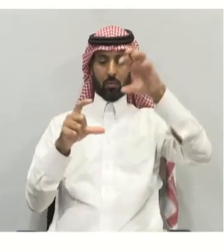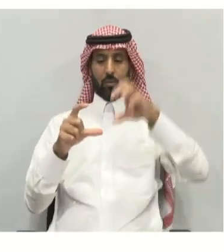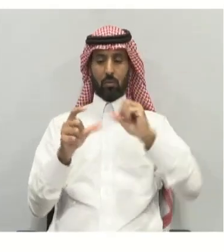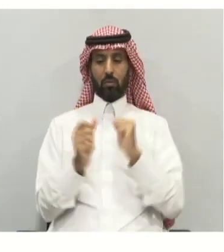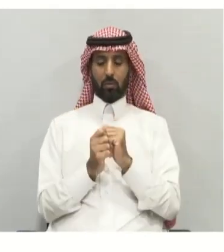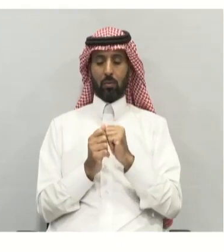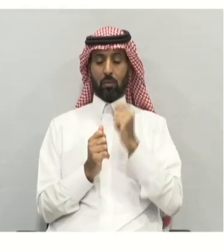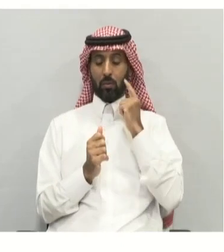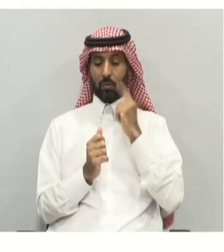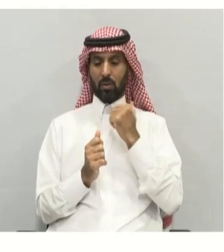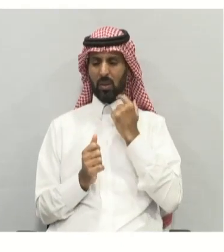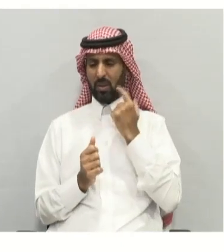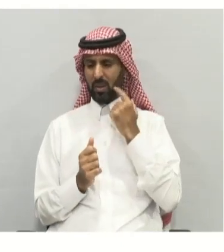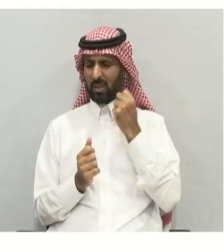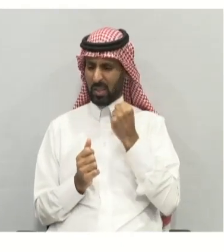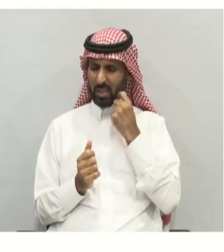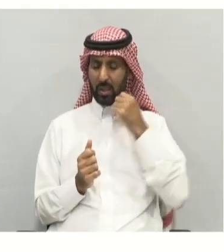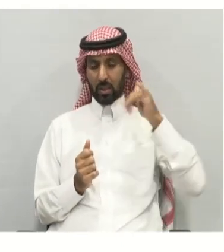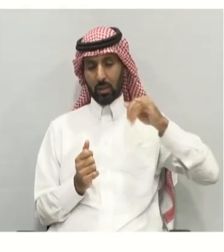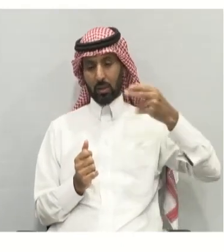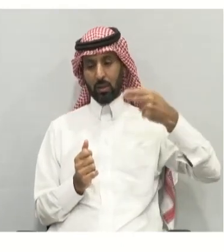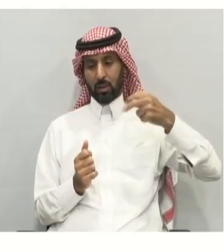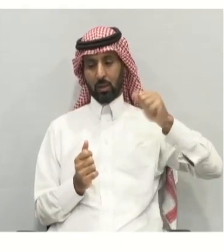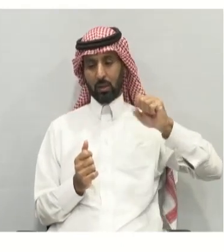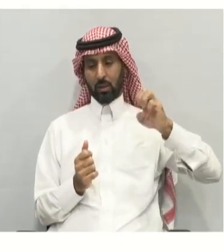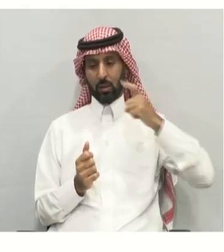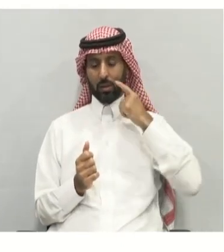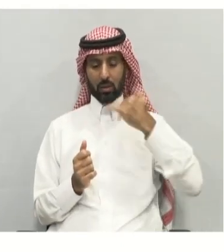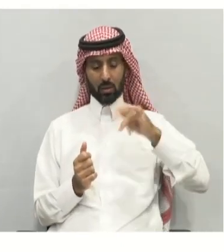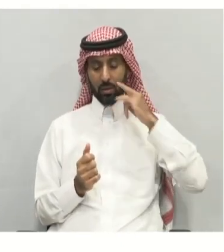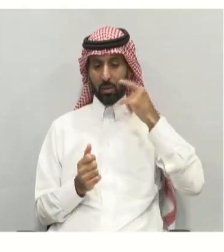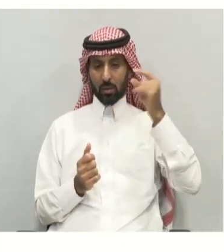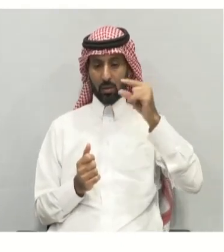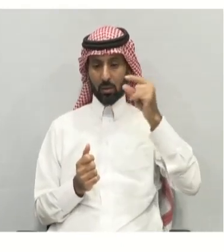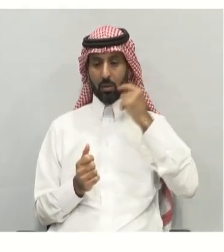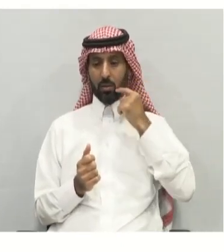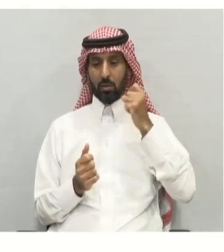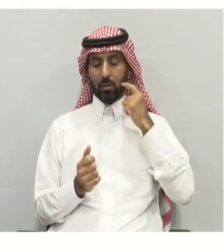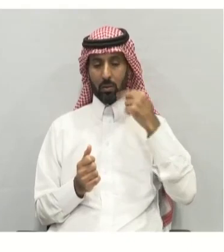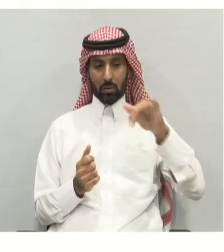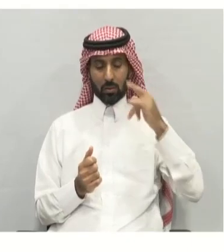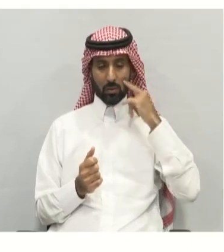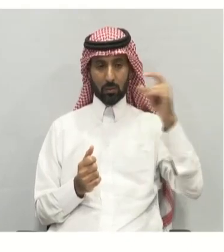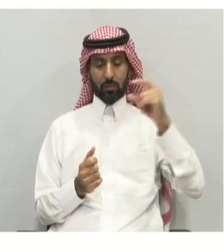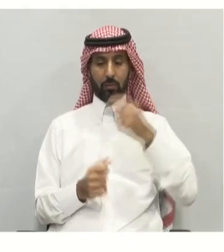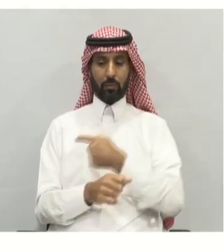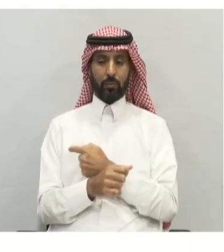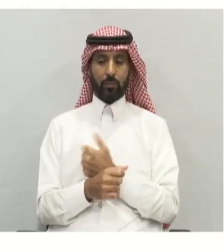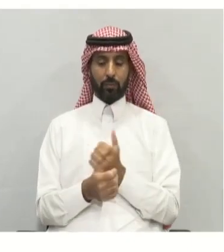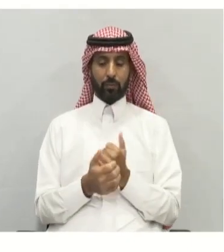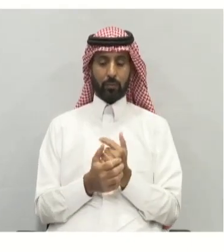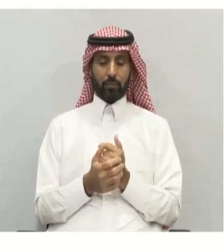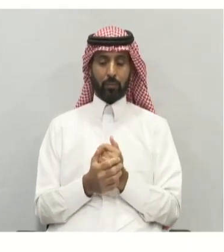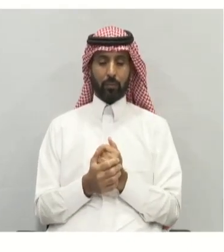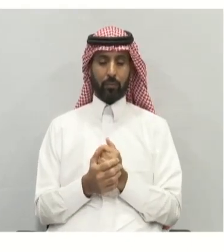example, Yahya's tooth hurts. He should see a dentist. He should see a dentist. So this